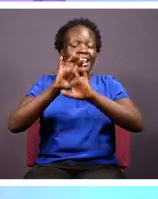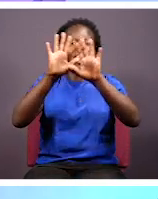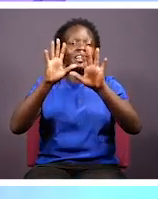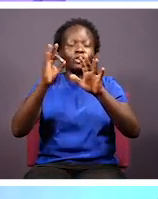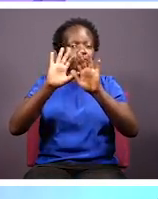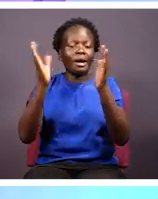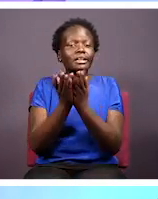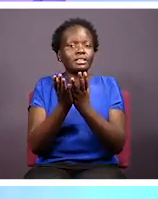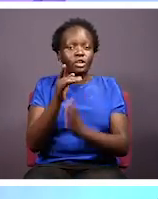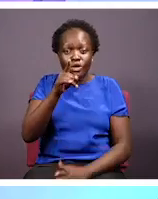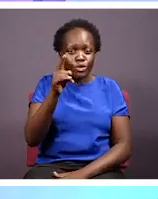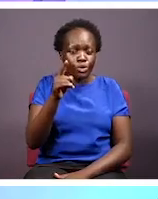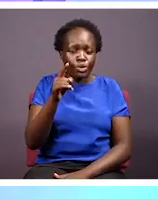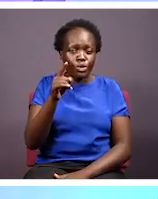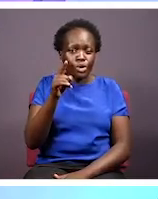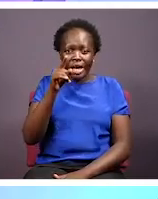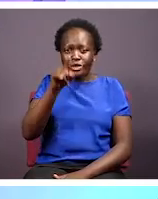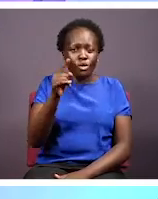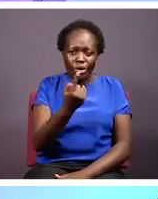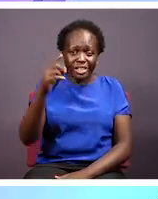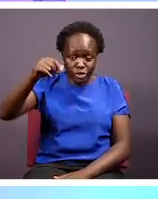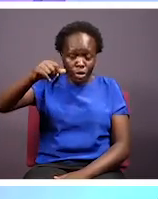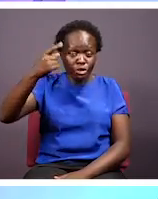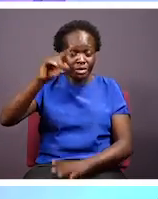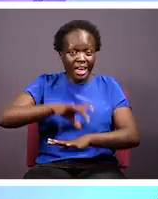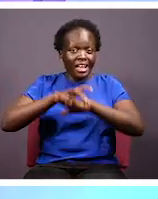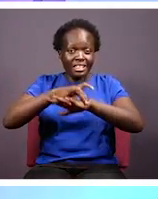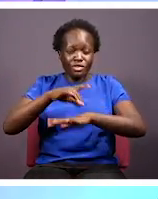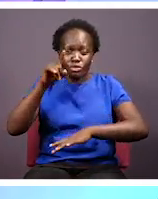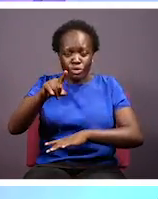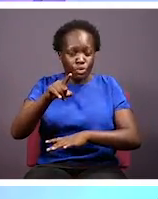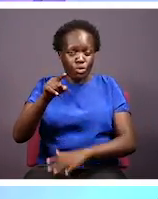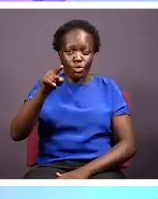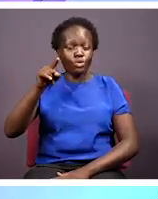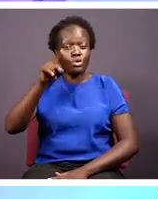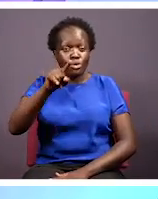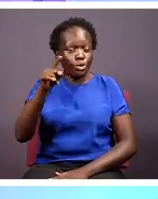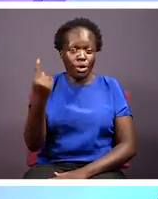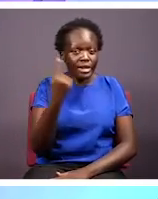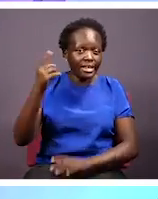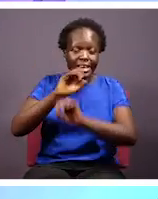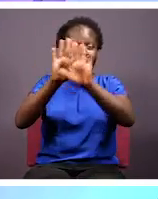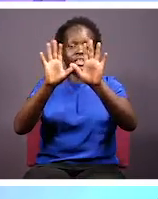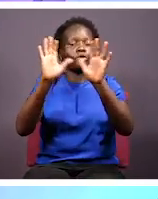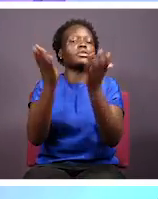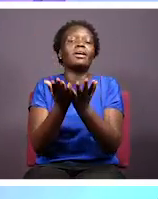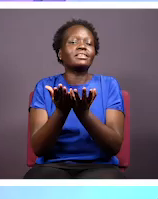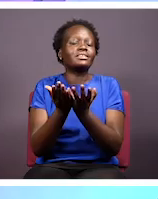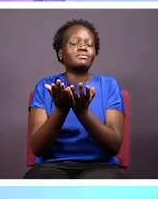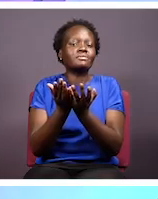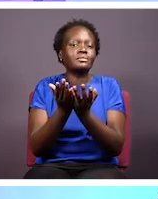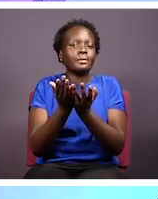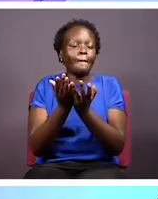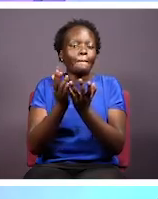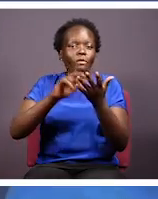ye and he only are the salt of the earth ye and he only are the light of the world